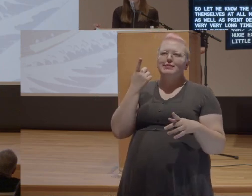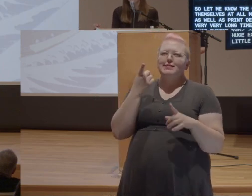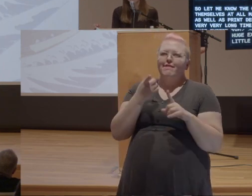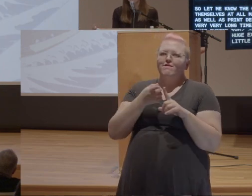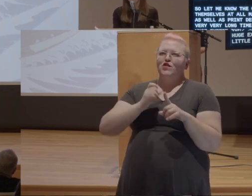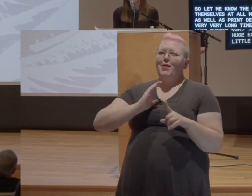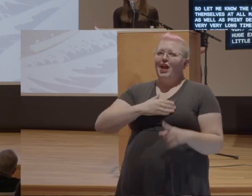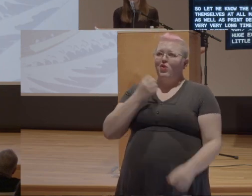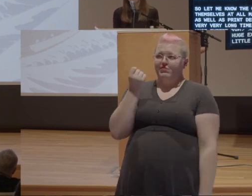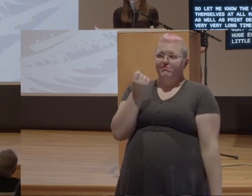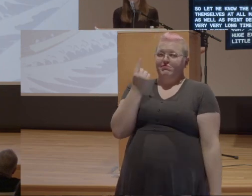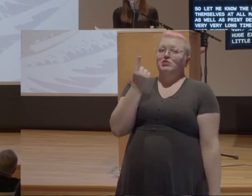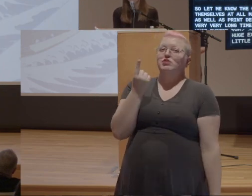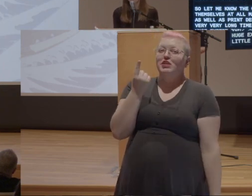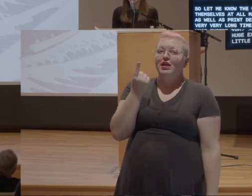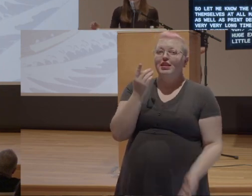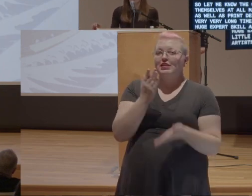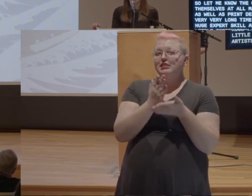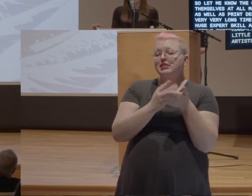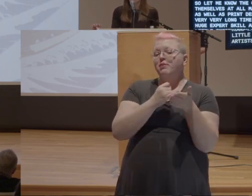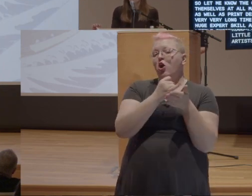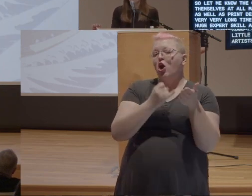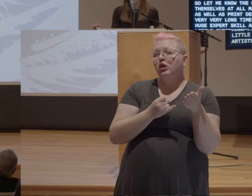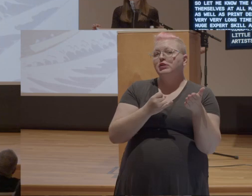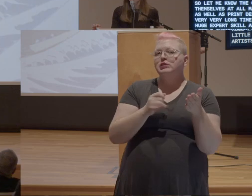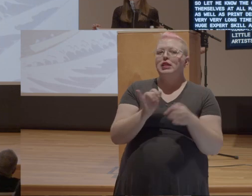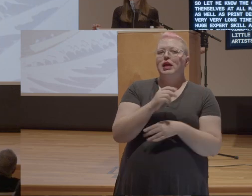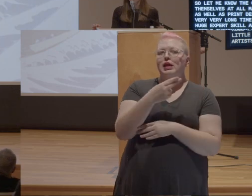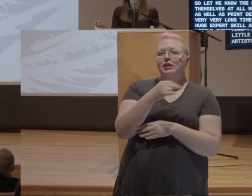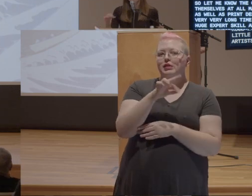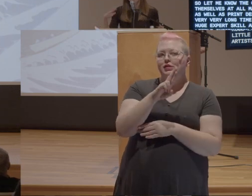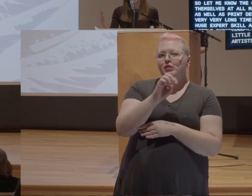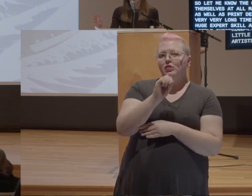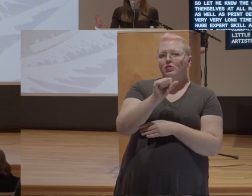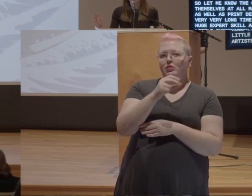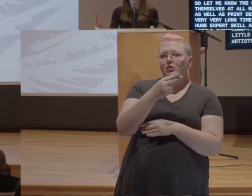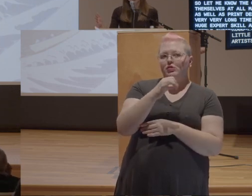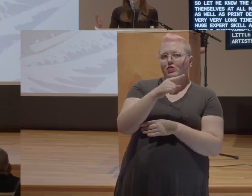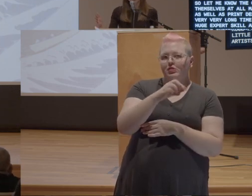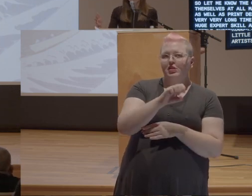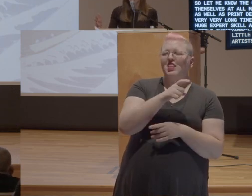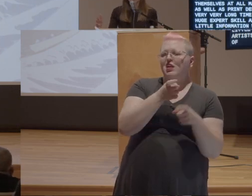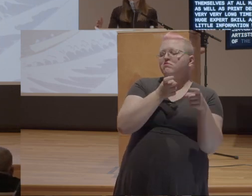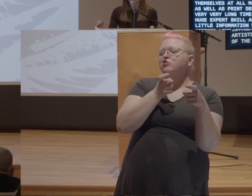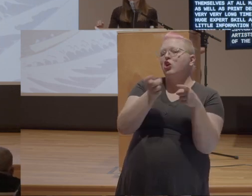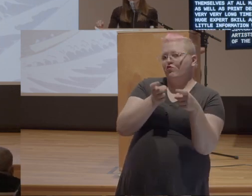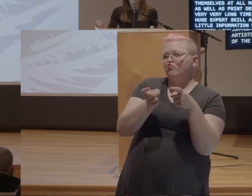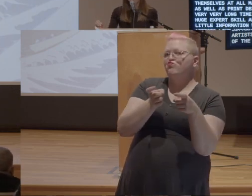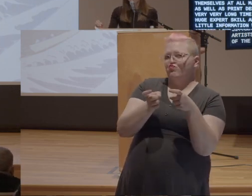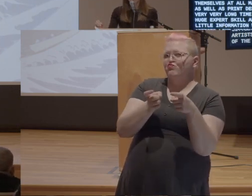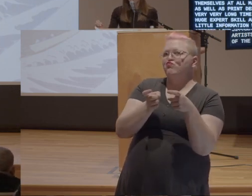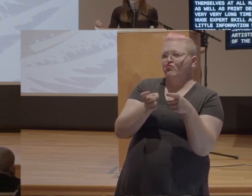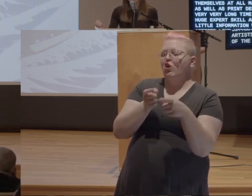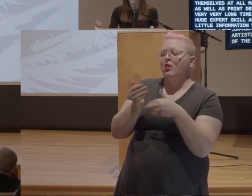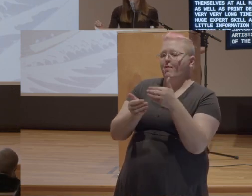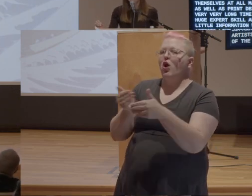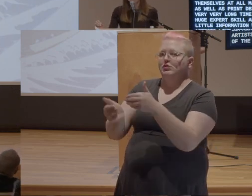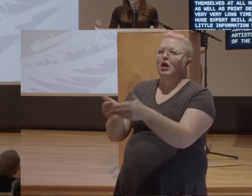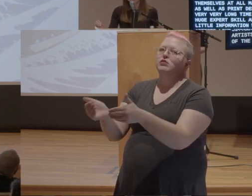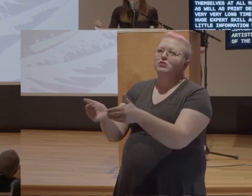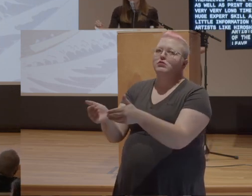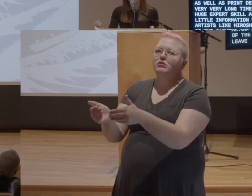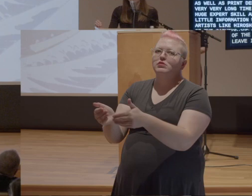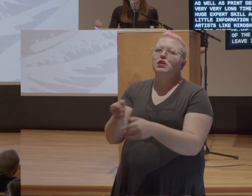that some artists like Hiroshige would have overseen parts of the carving and printing process, and they did